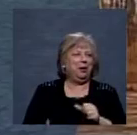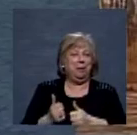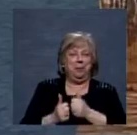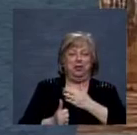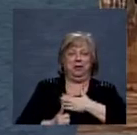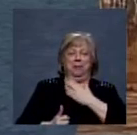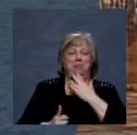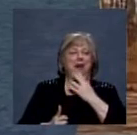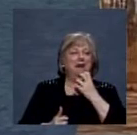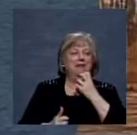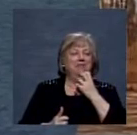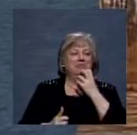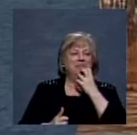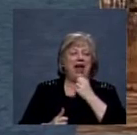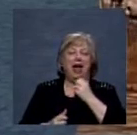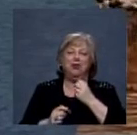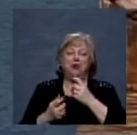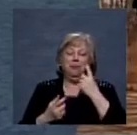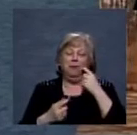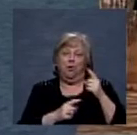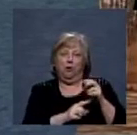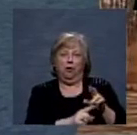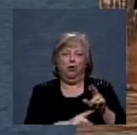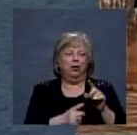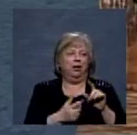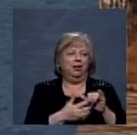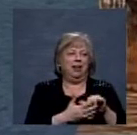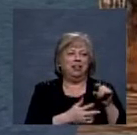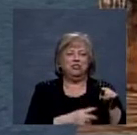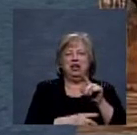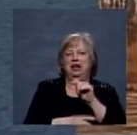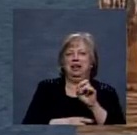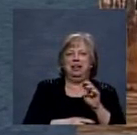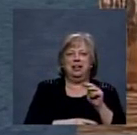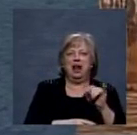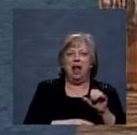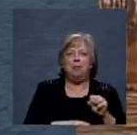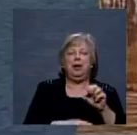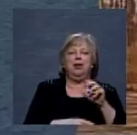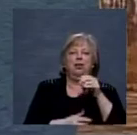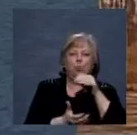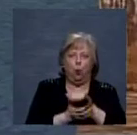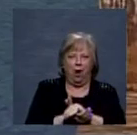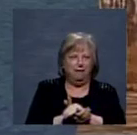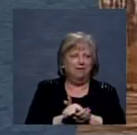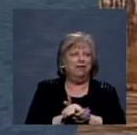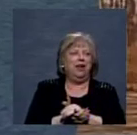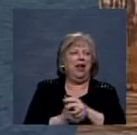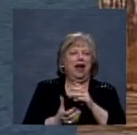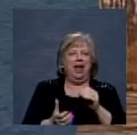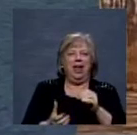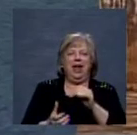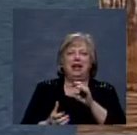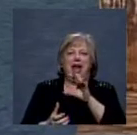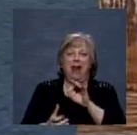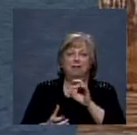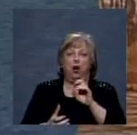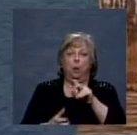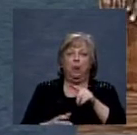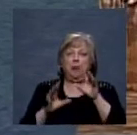value for her comes from that, you know, she's Tommy's wife, and a police chief tries to stay on good footing with the FOP president.